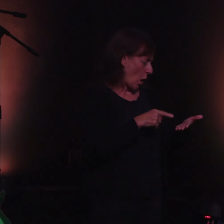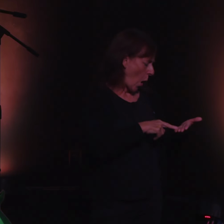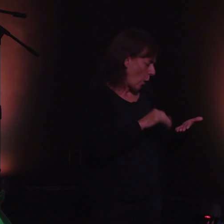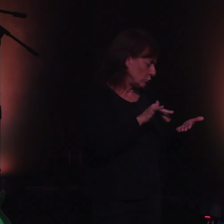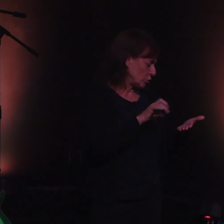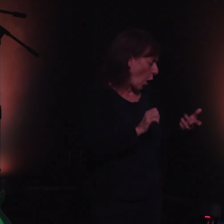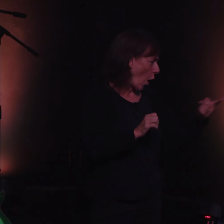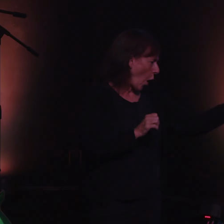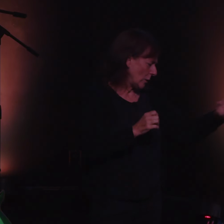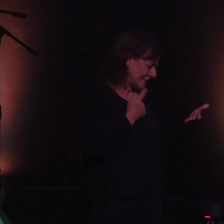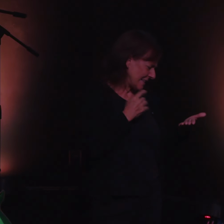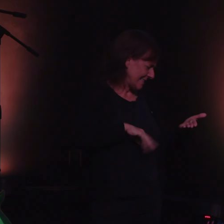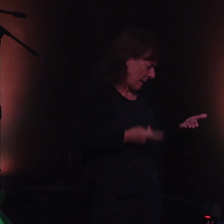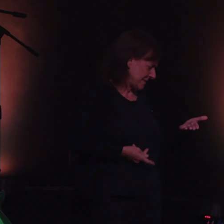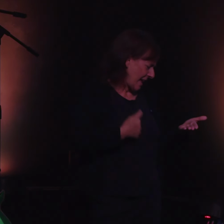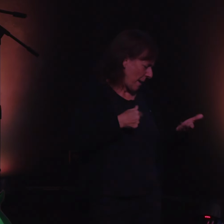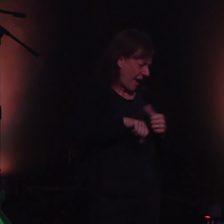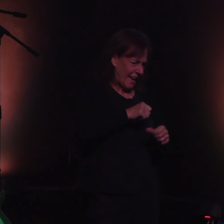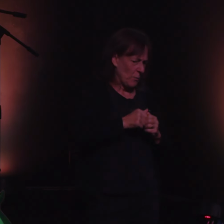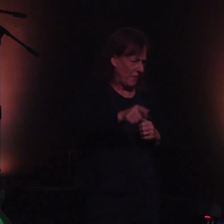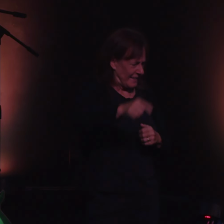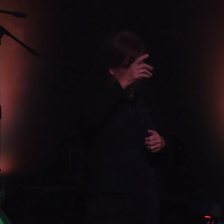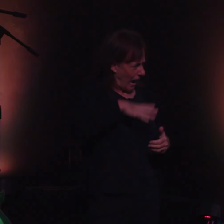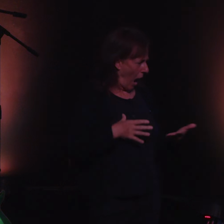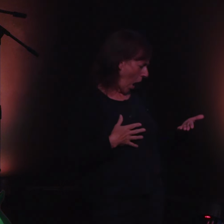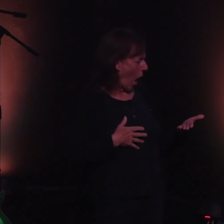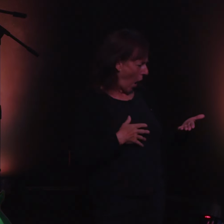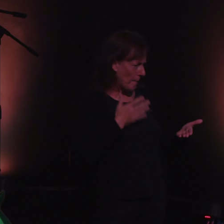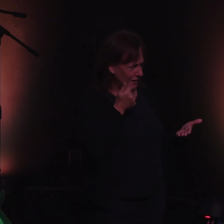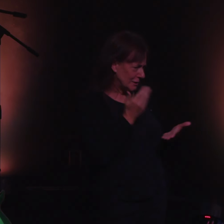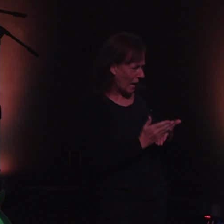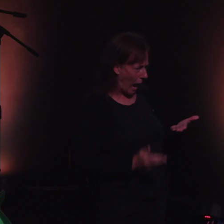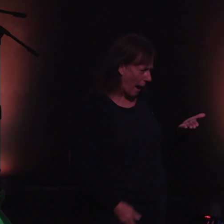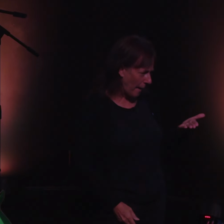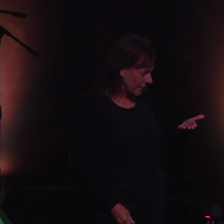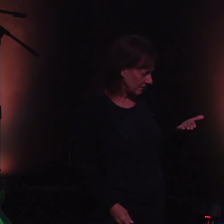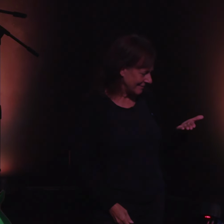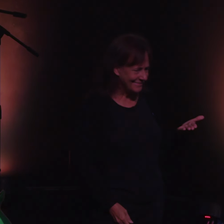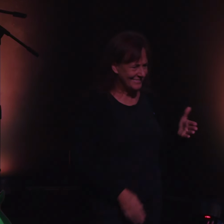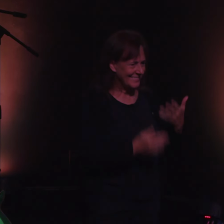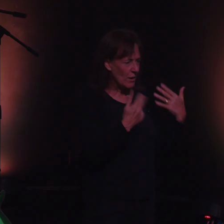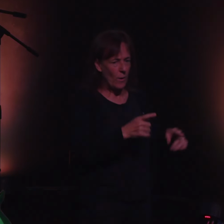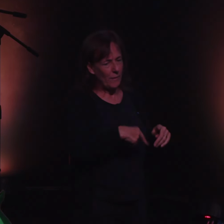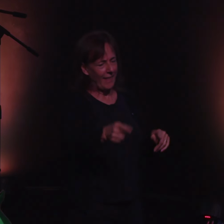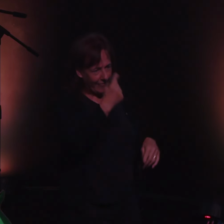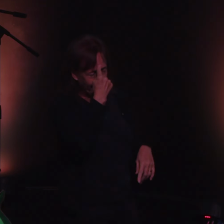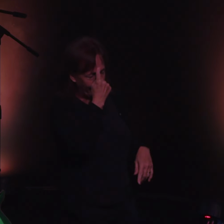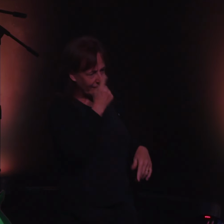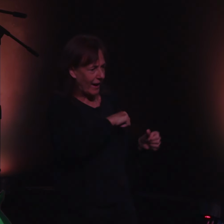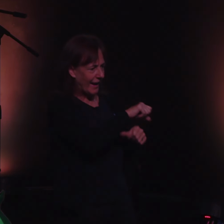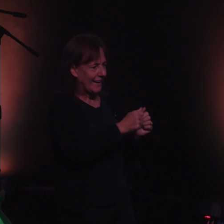Joe from this area is upset that I'm hanging out with this guy. I better stop. What will they think?